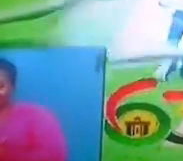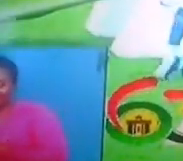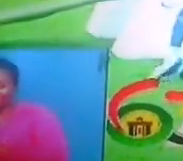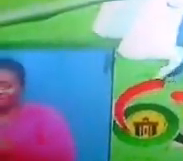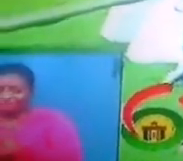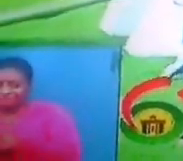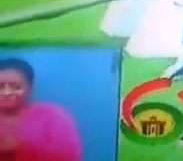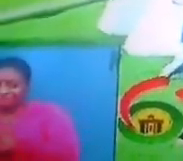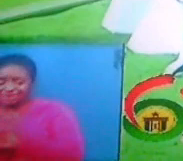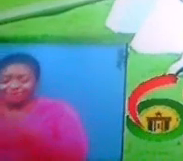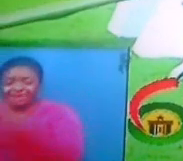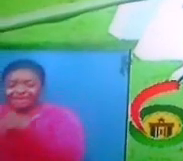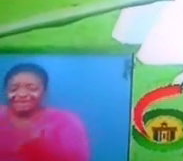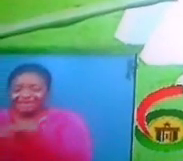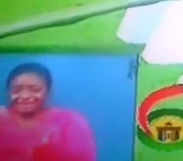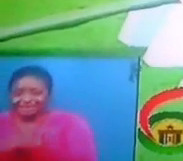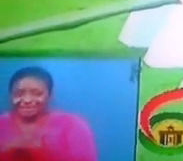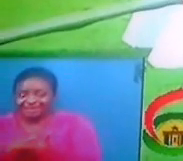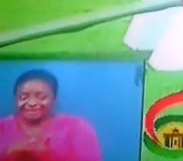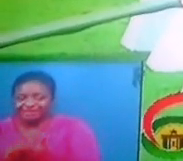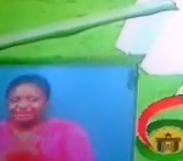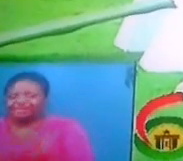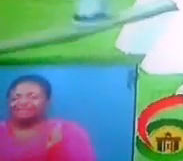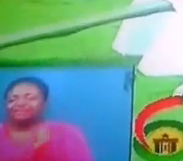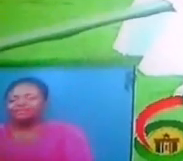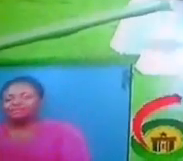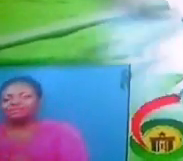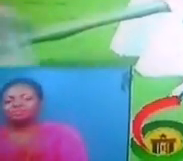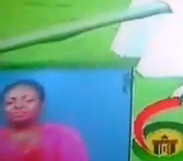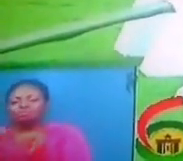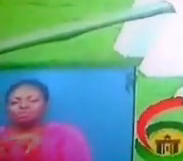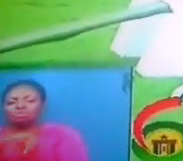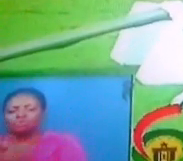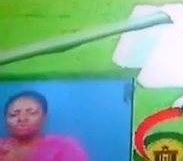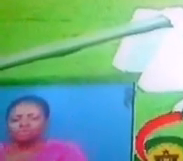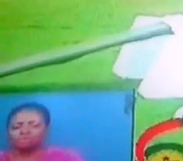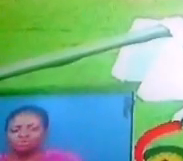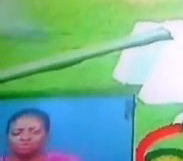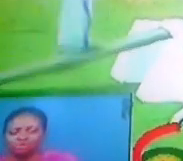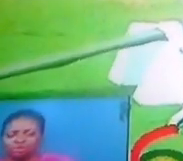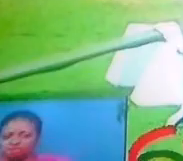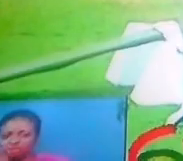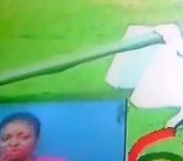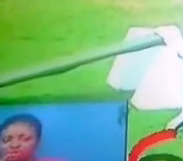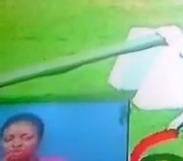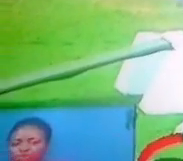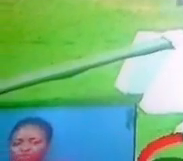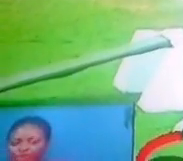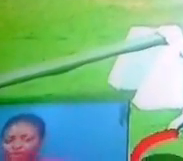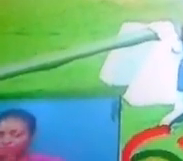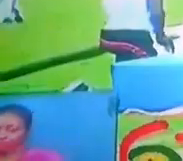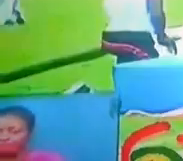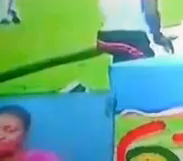rehearsed over and over again. It takes a lot of effort and skill to have to get to this point of perfection.